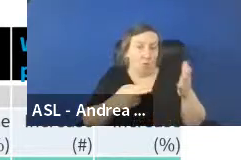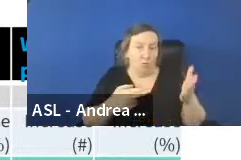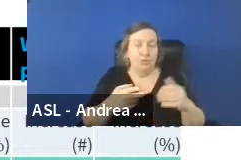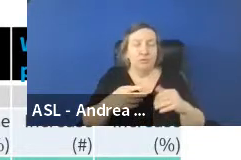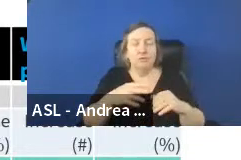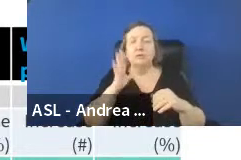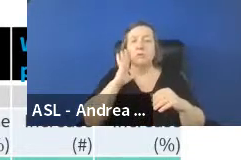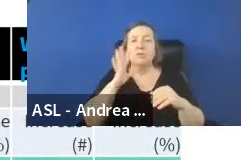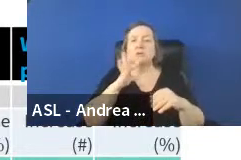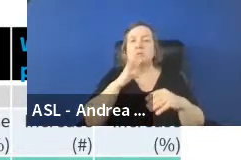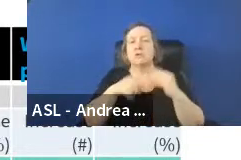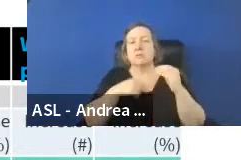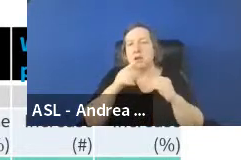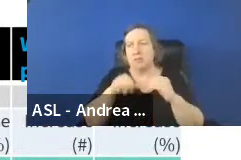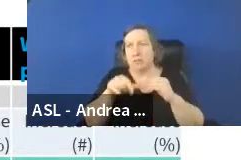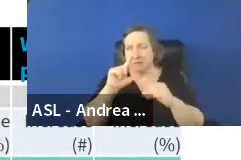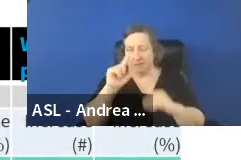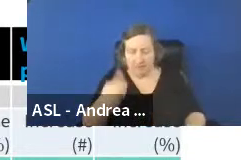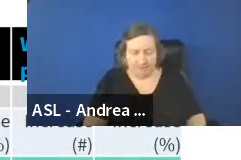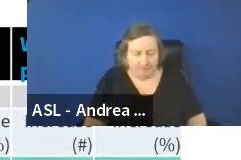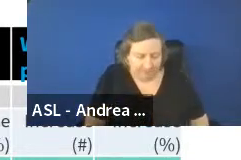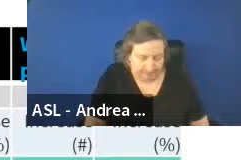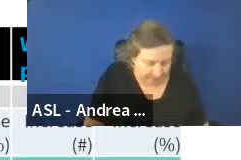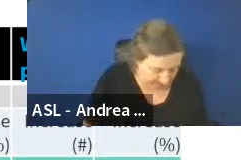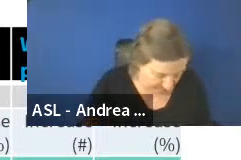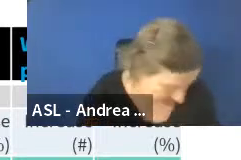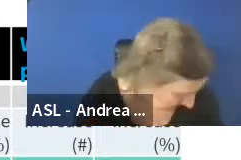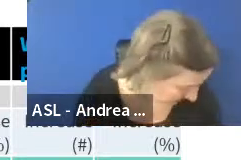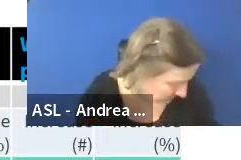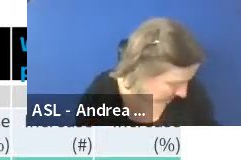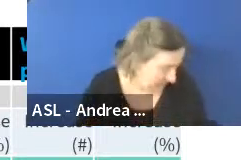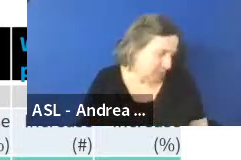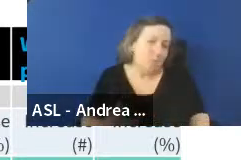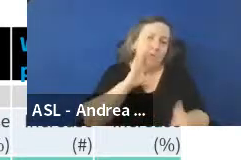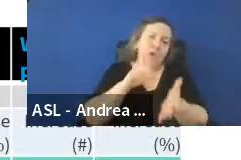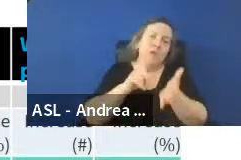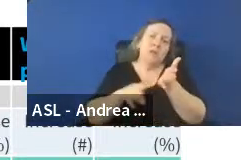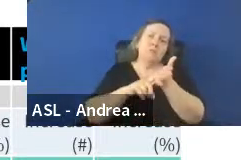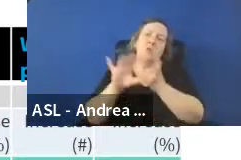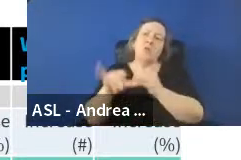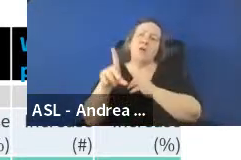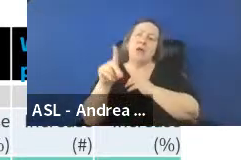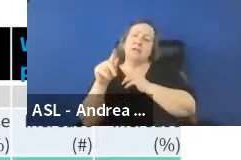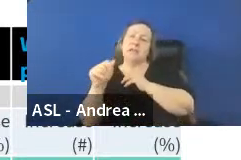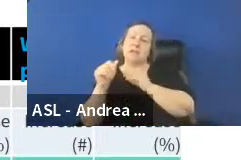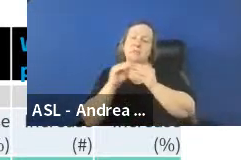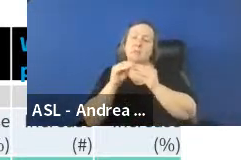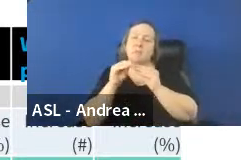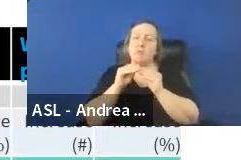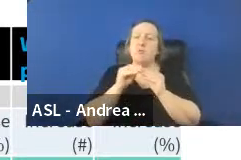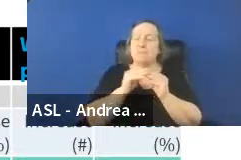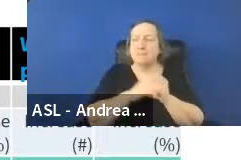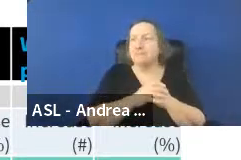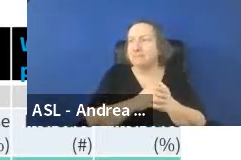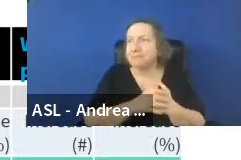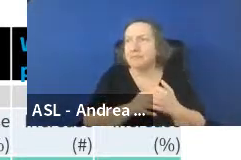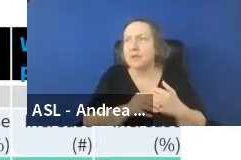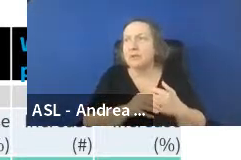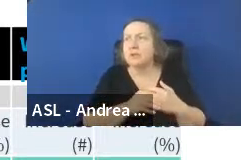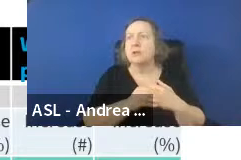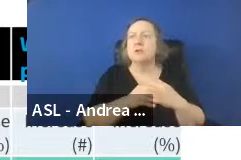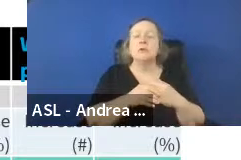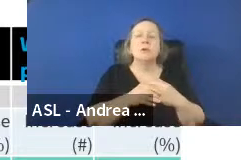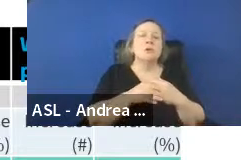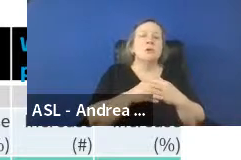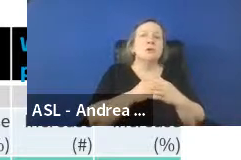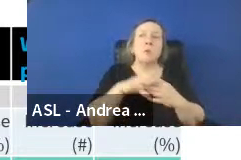some takeaways later and you can explore this data on your own. So